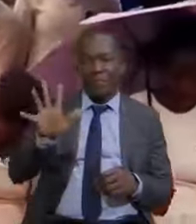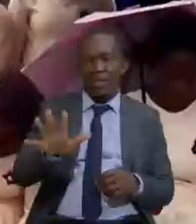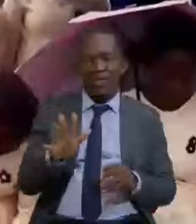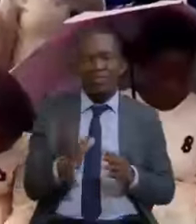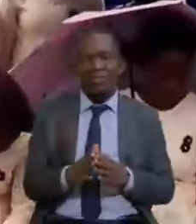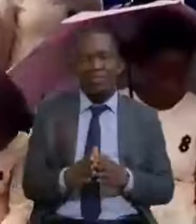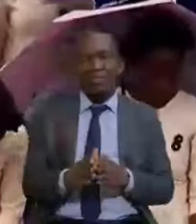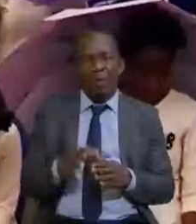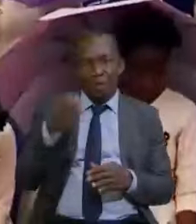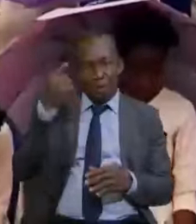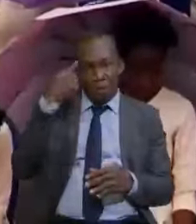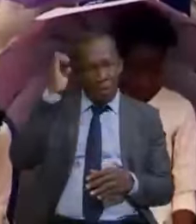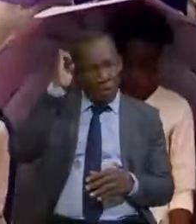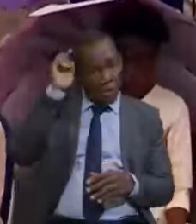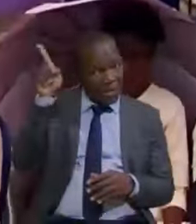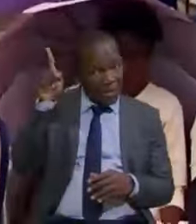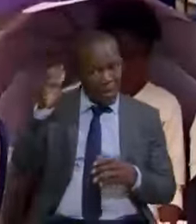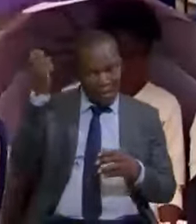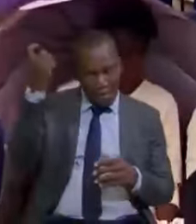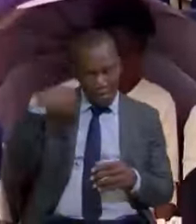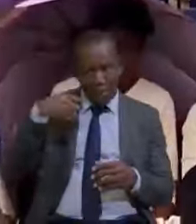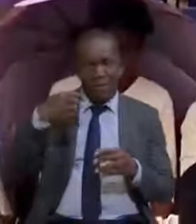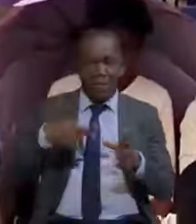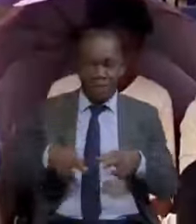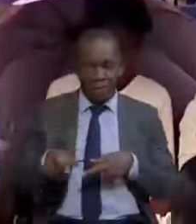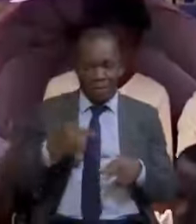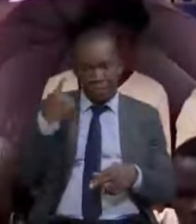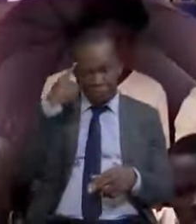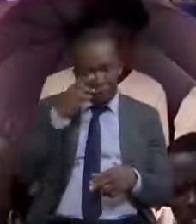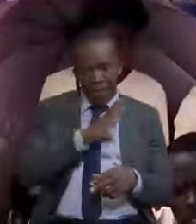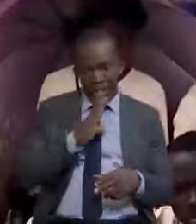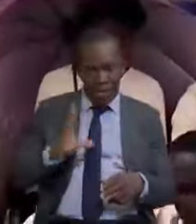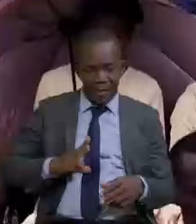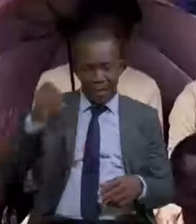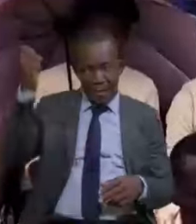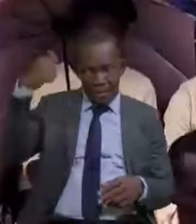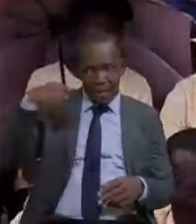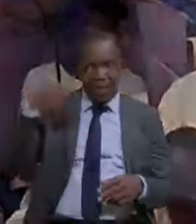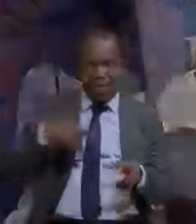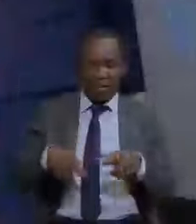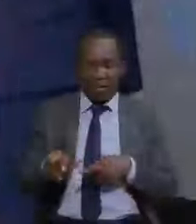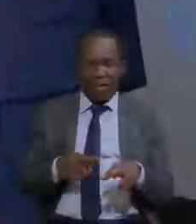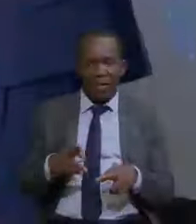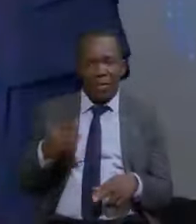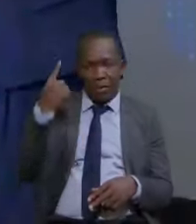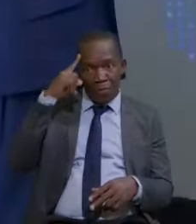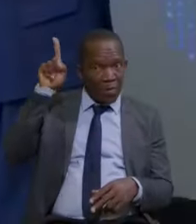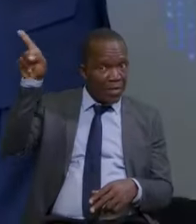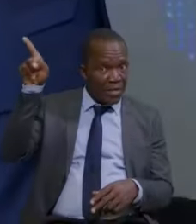For he, Christ, must reign. For he, our Savior, must reign. For